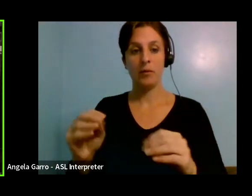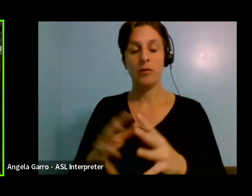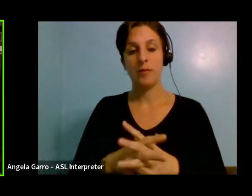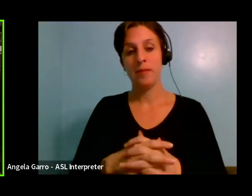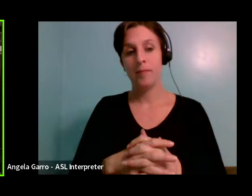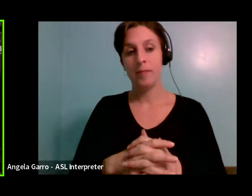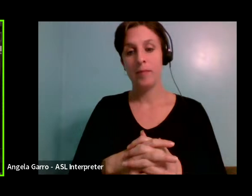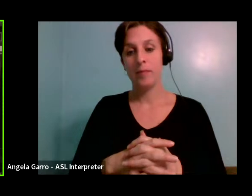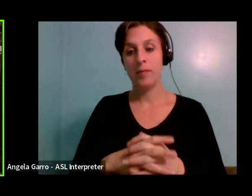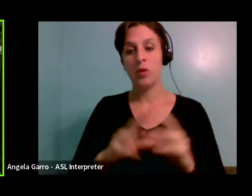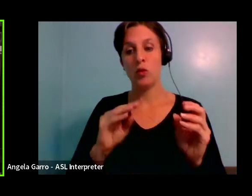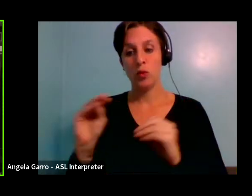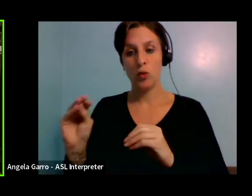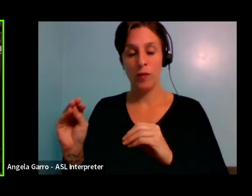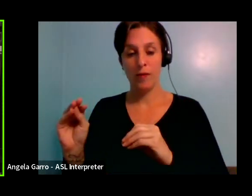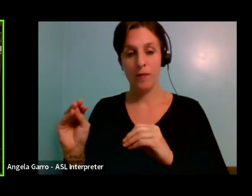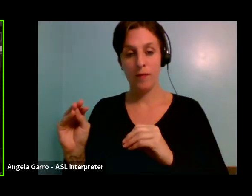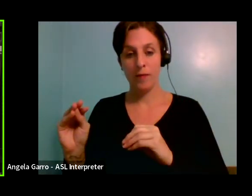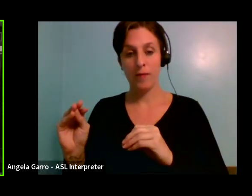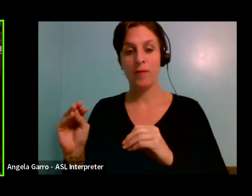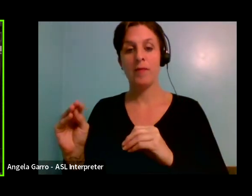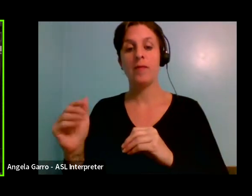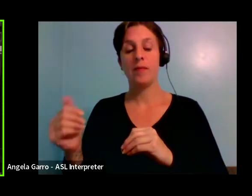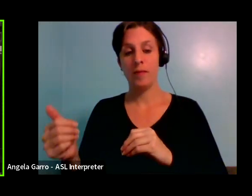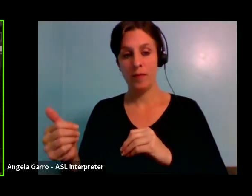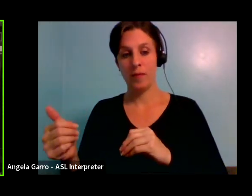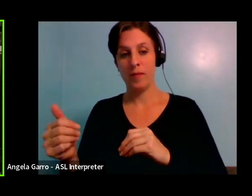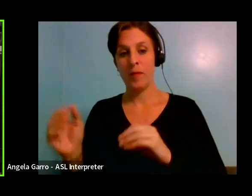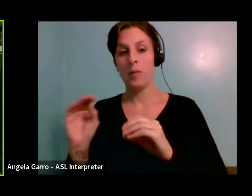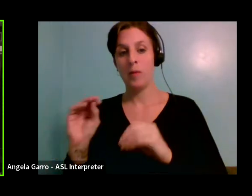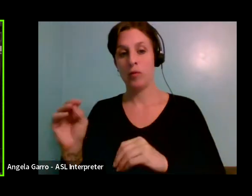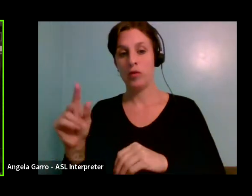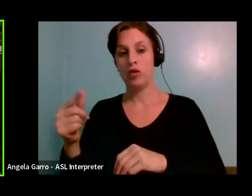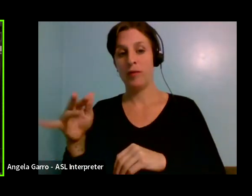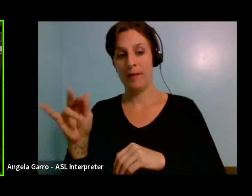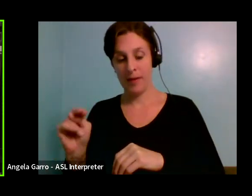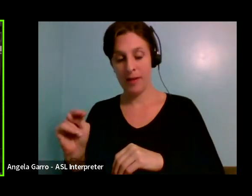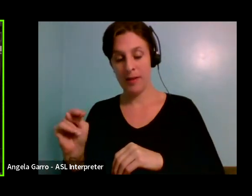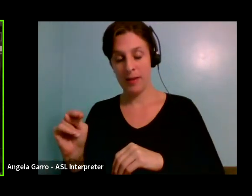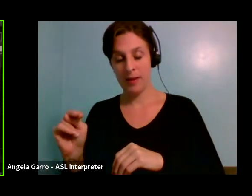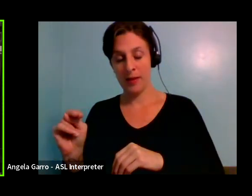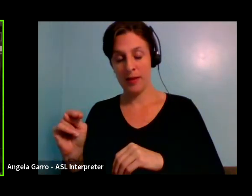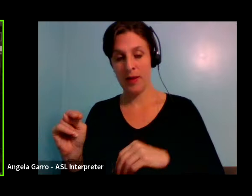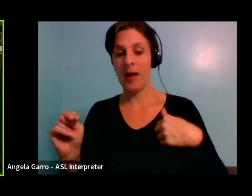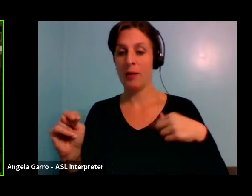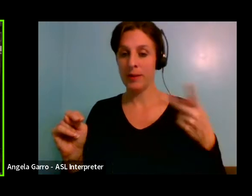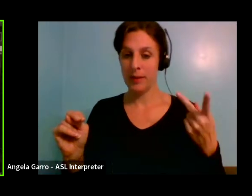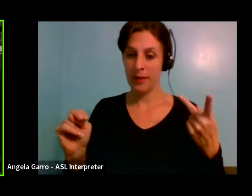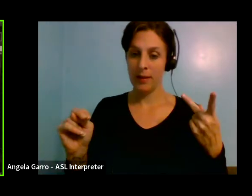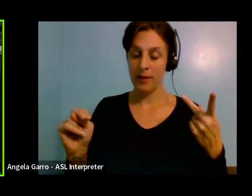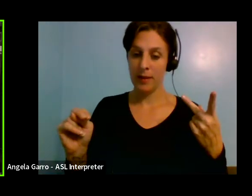So move. Okay, motion by trustee Griffin. I will second.